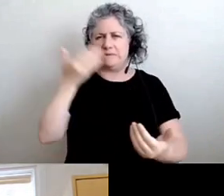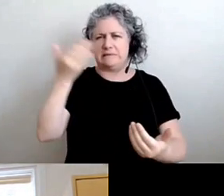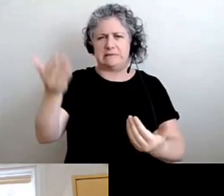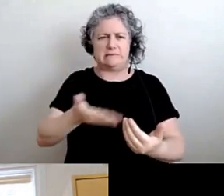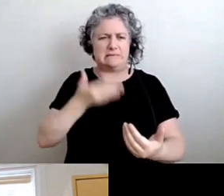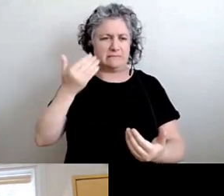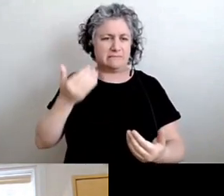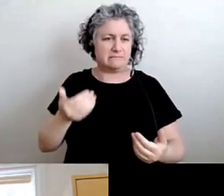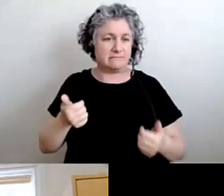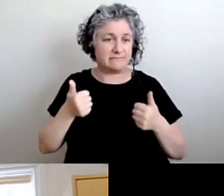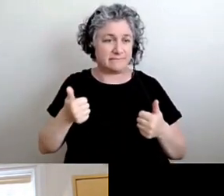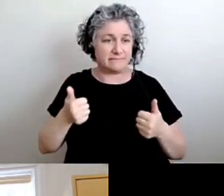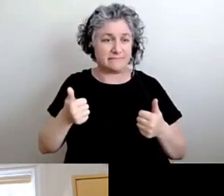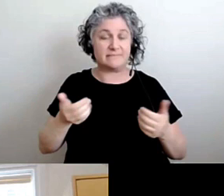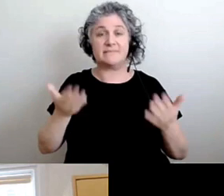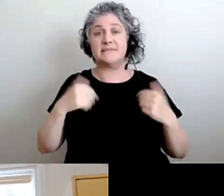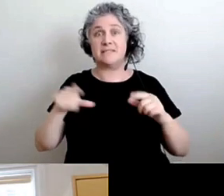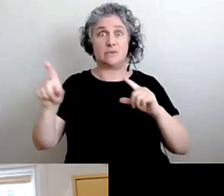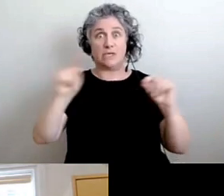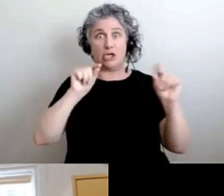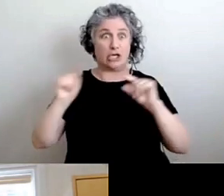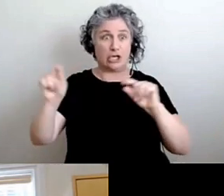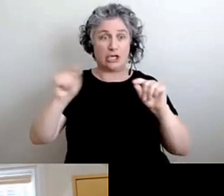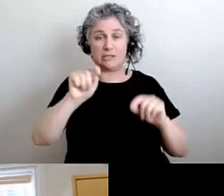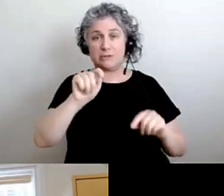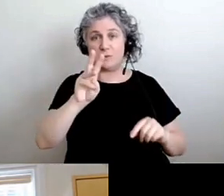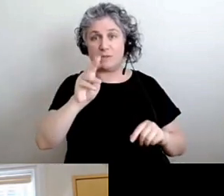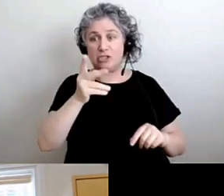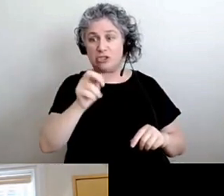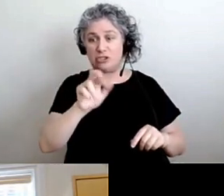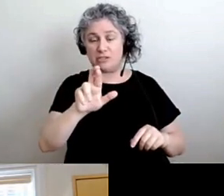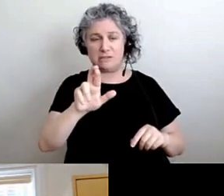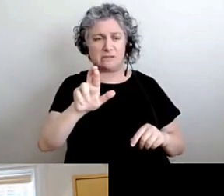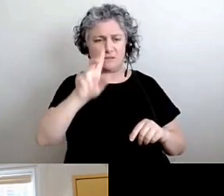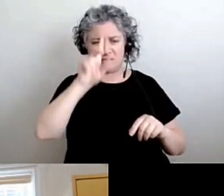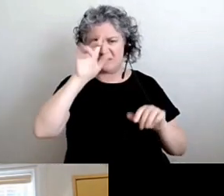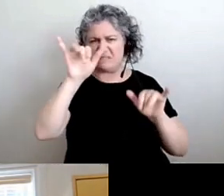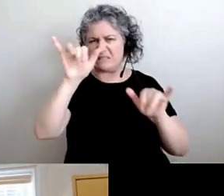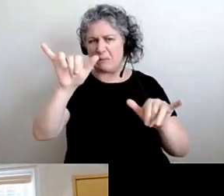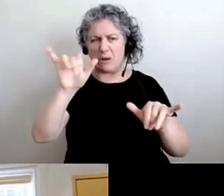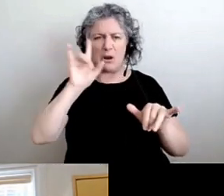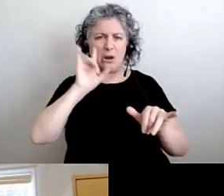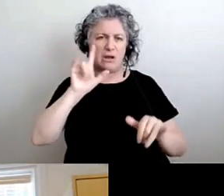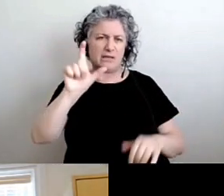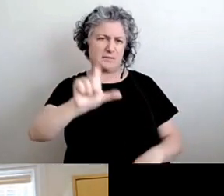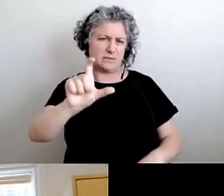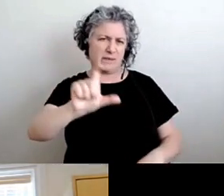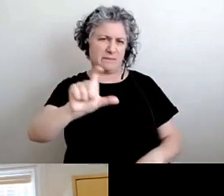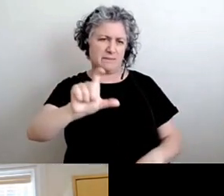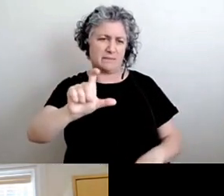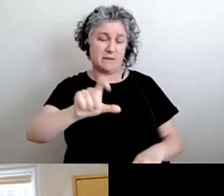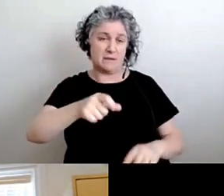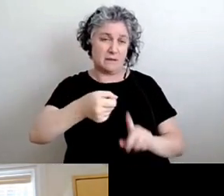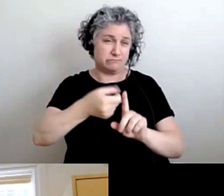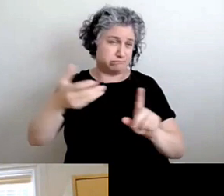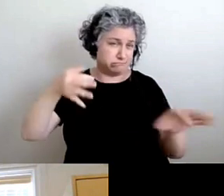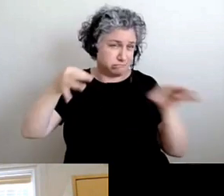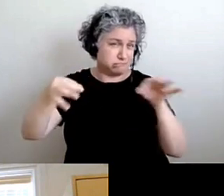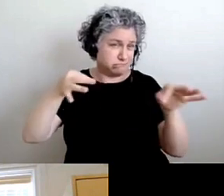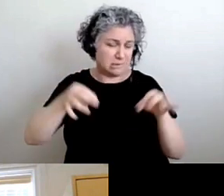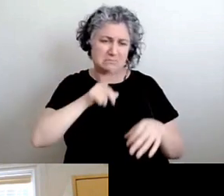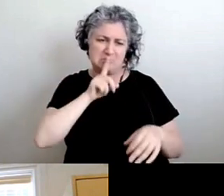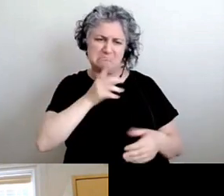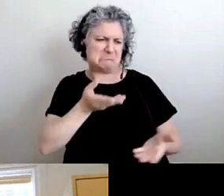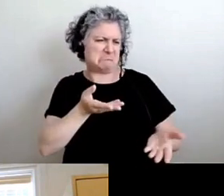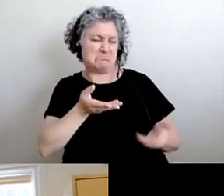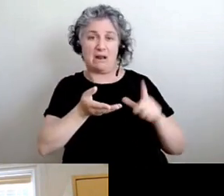Okay. Twitter looks almost the same. Okay, and I won't go into great detail. Same sort of menu